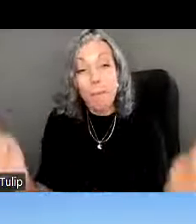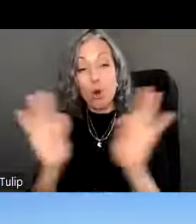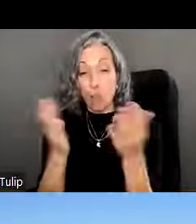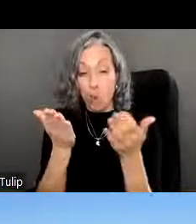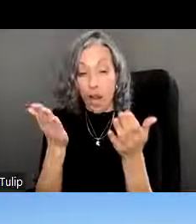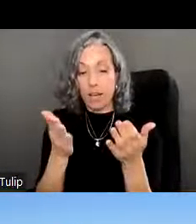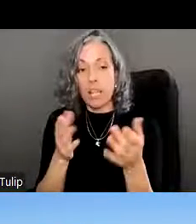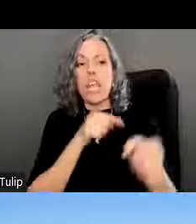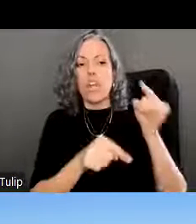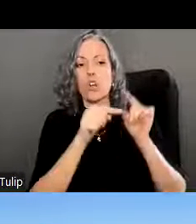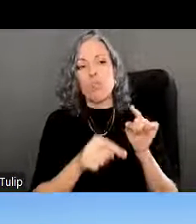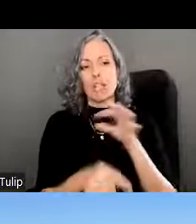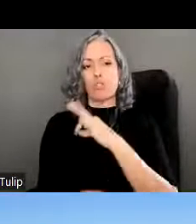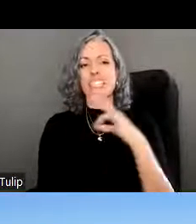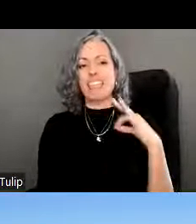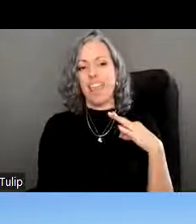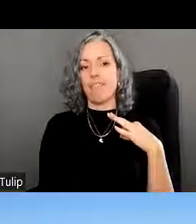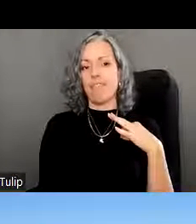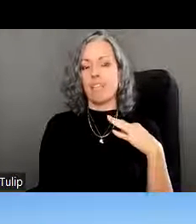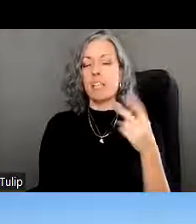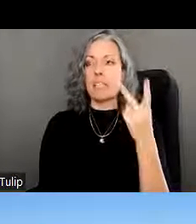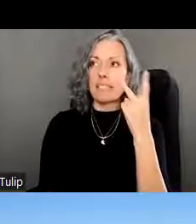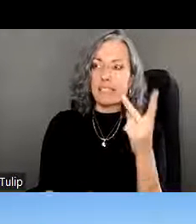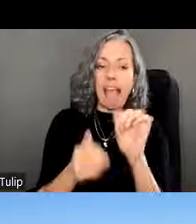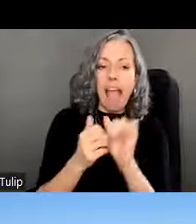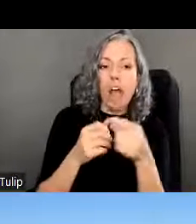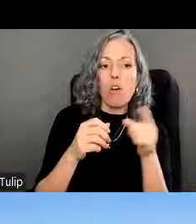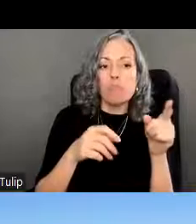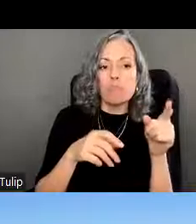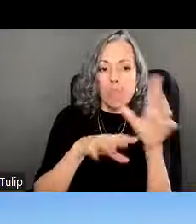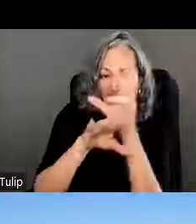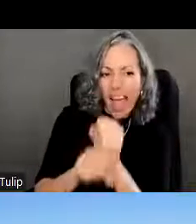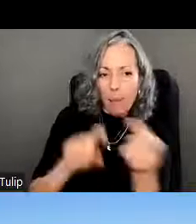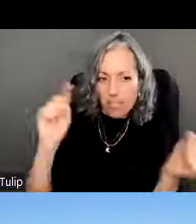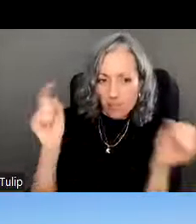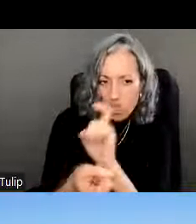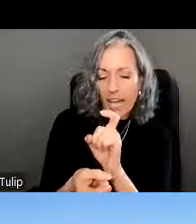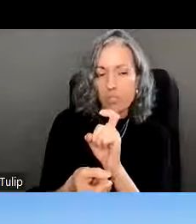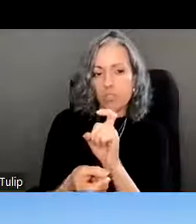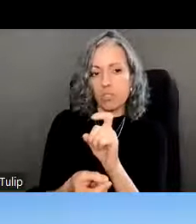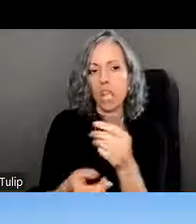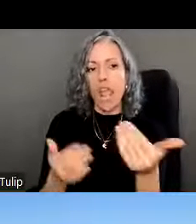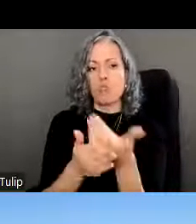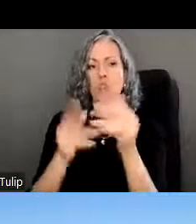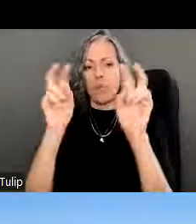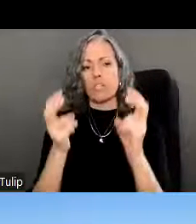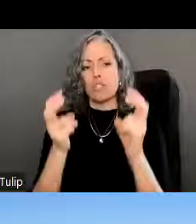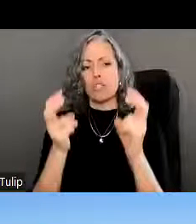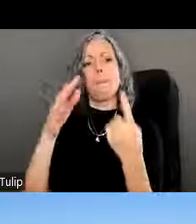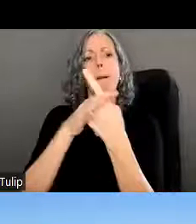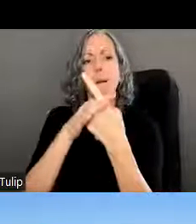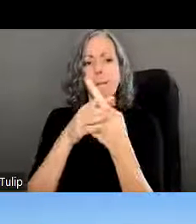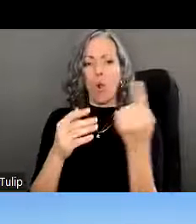go back to the staff to see how the practice has changed, and new issues that have come up are